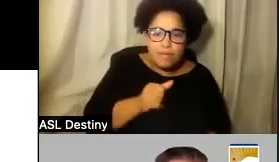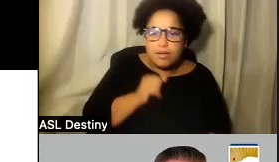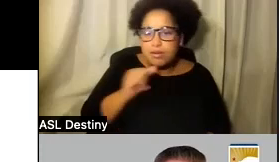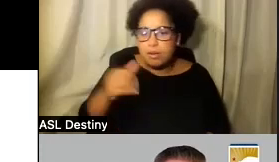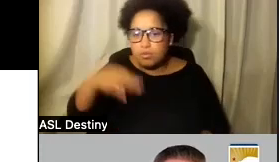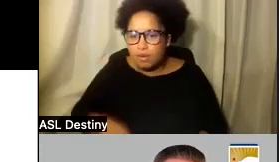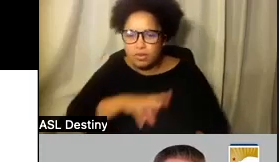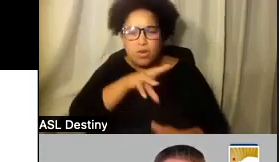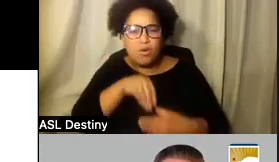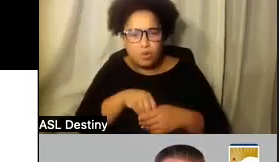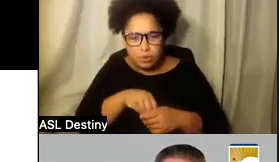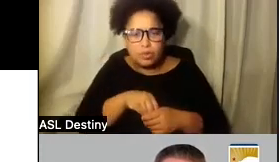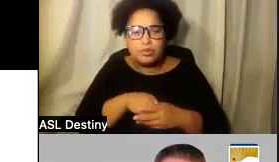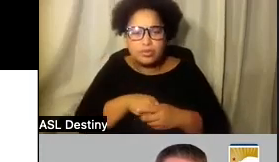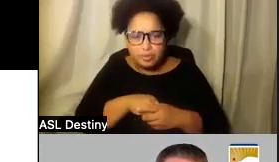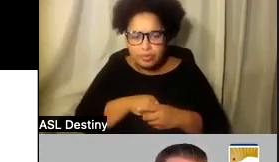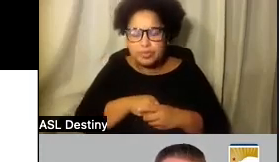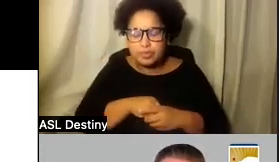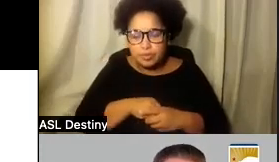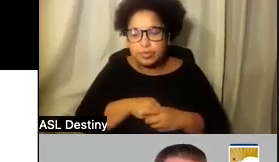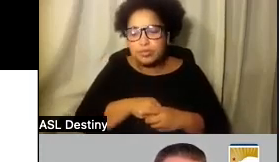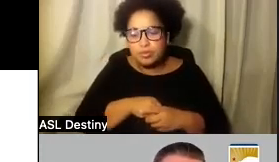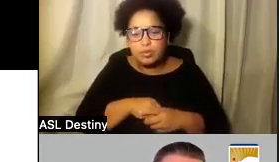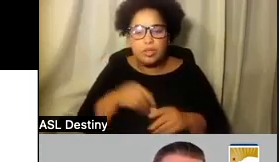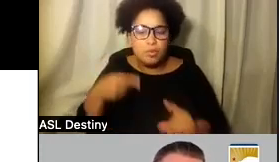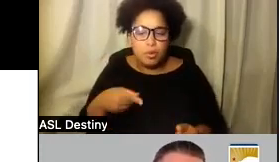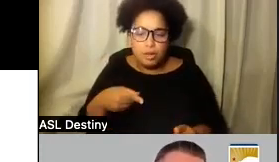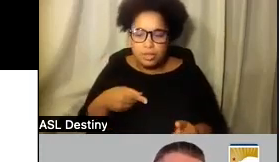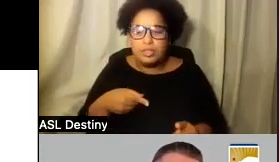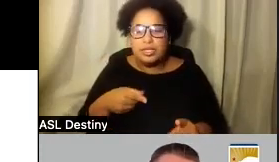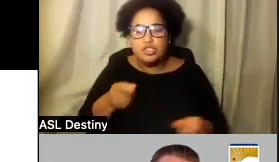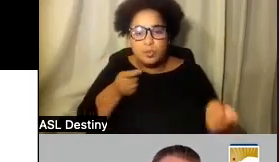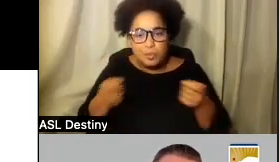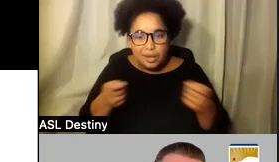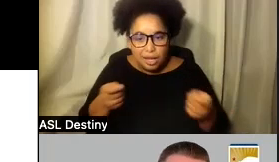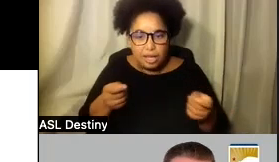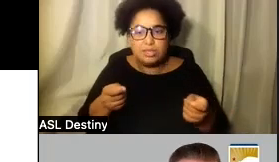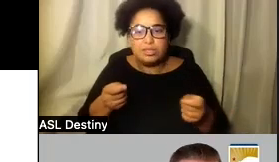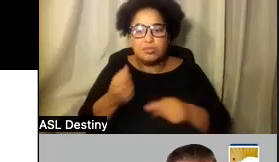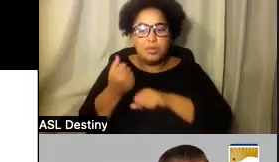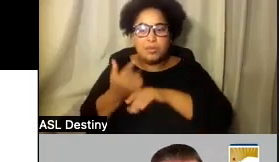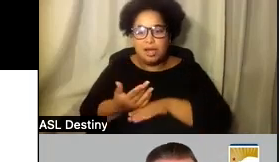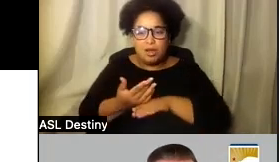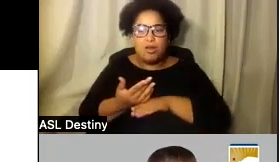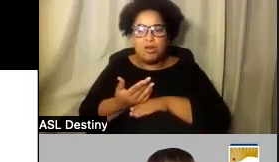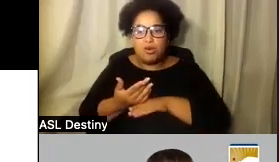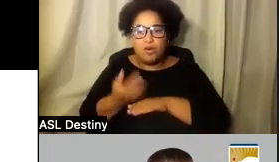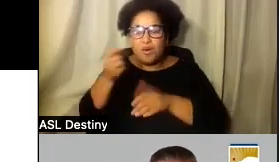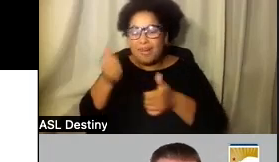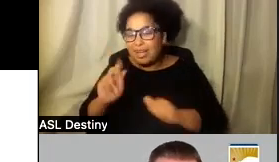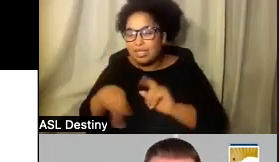and it looks to mitigate from any disaster that we might face in our state. Next slide,